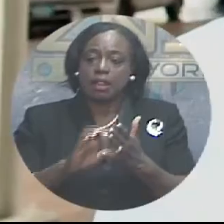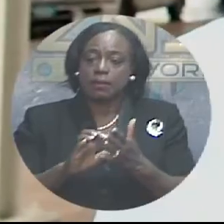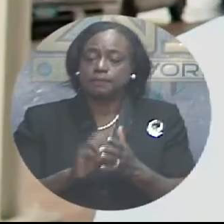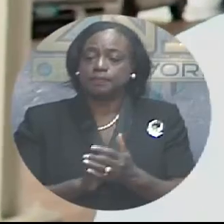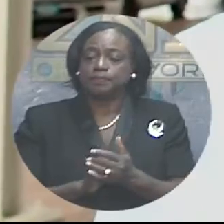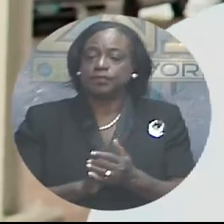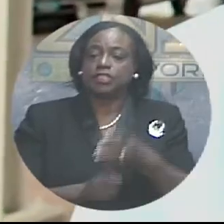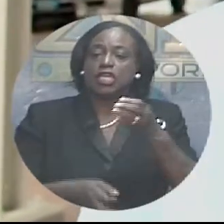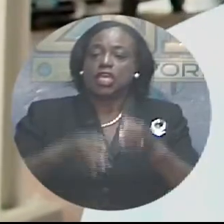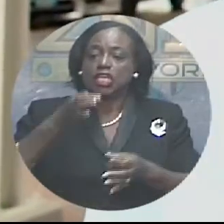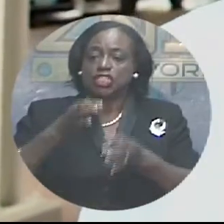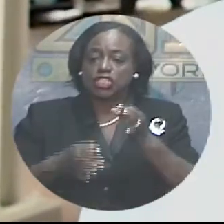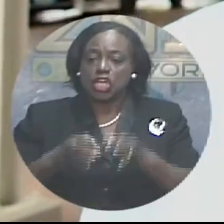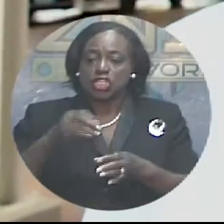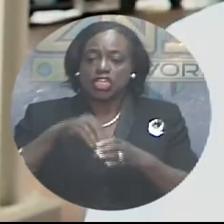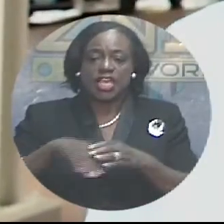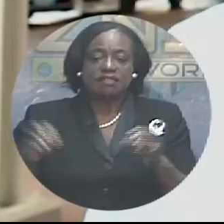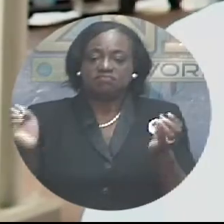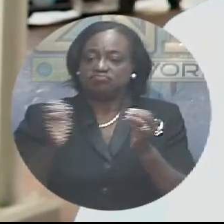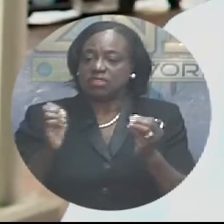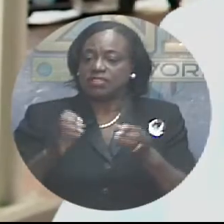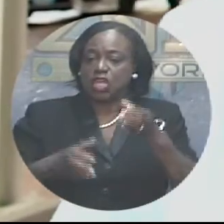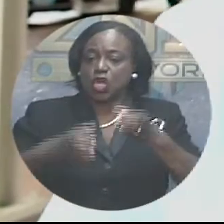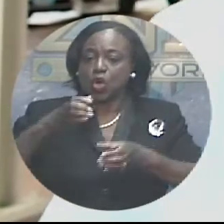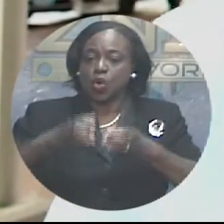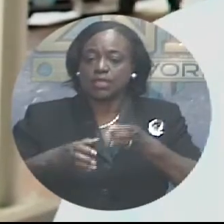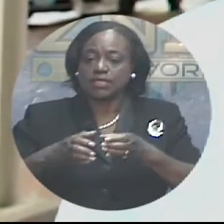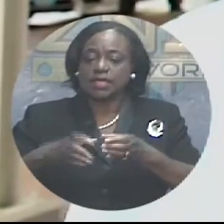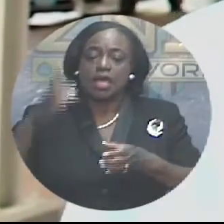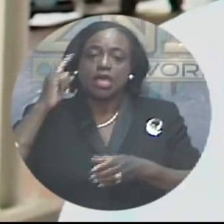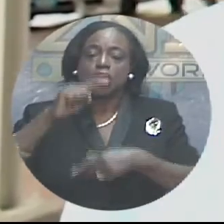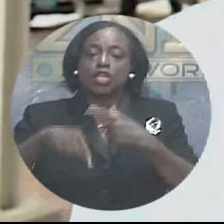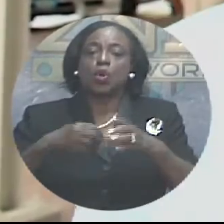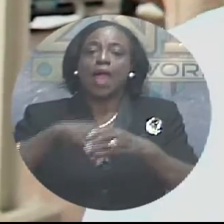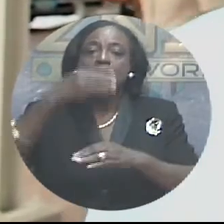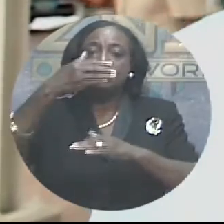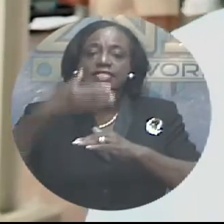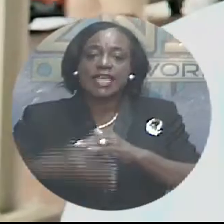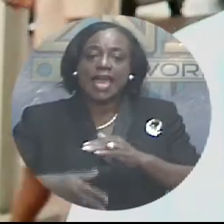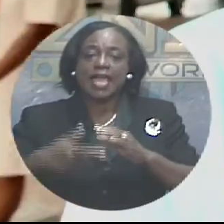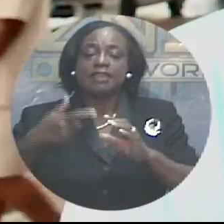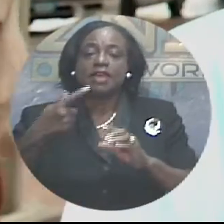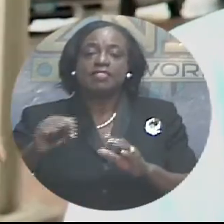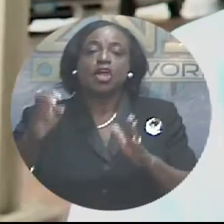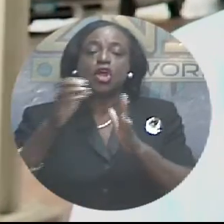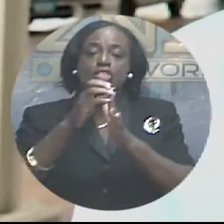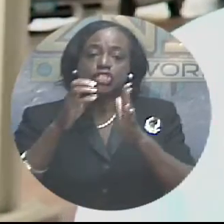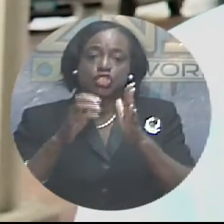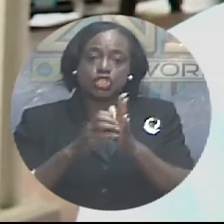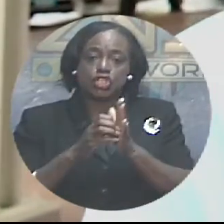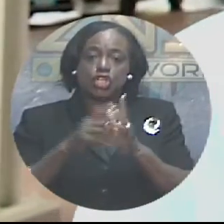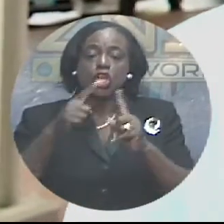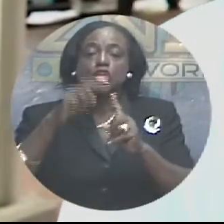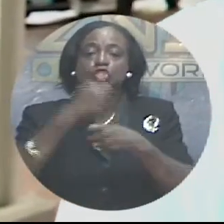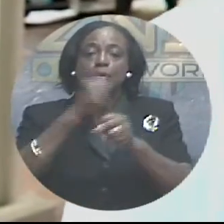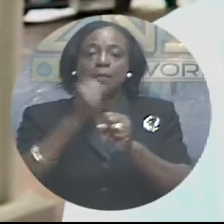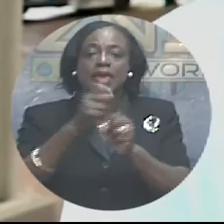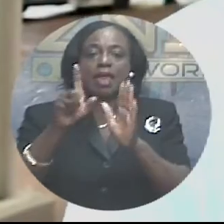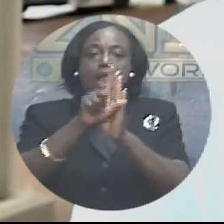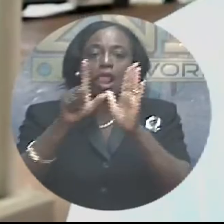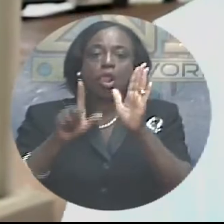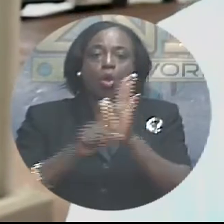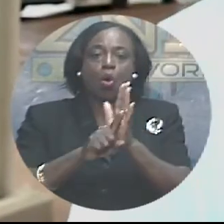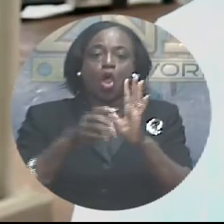Judge, in no court, could go outside the Constitution to make a law of